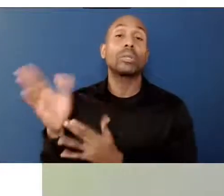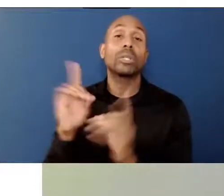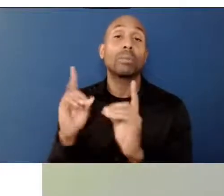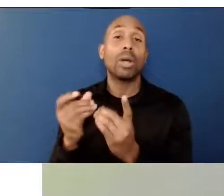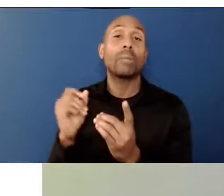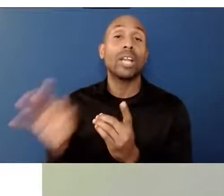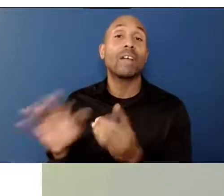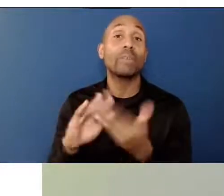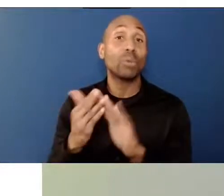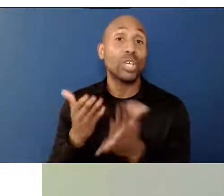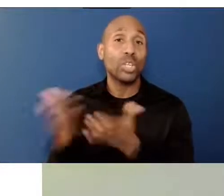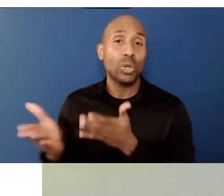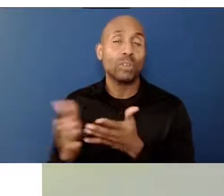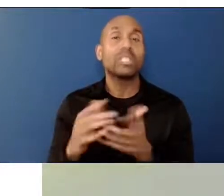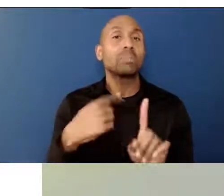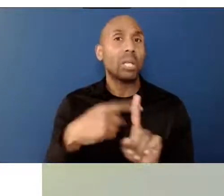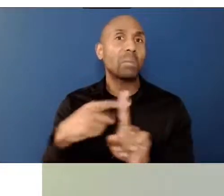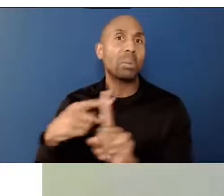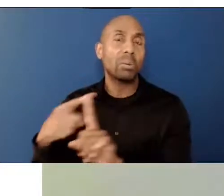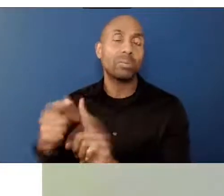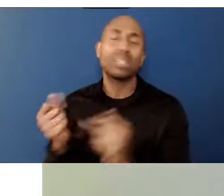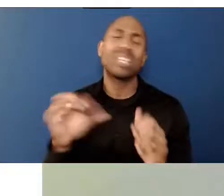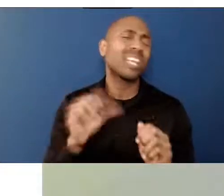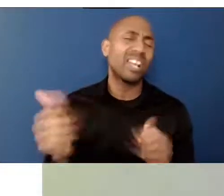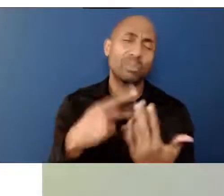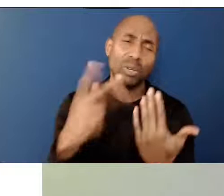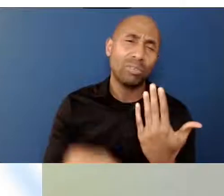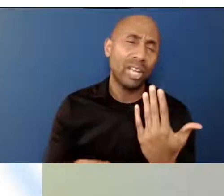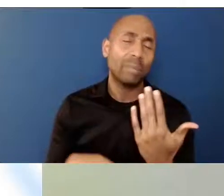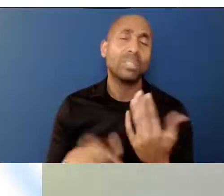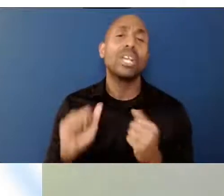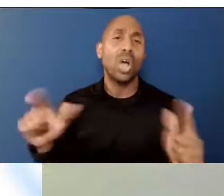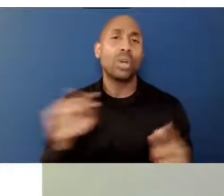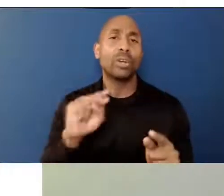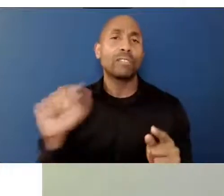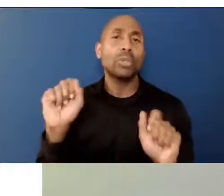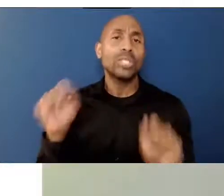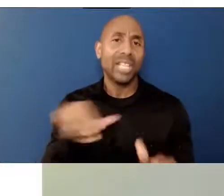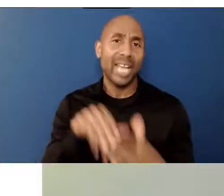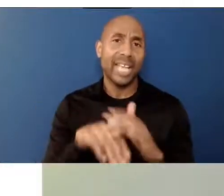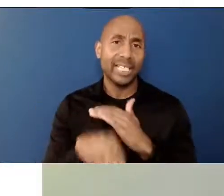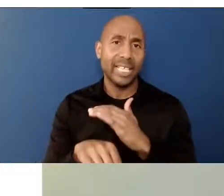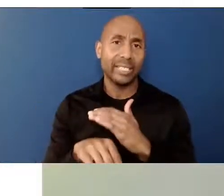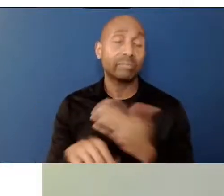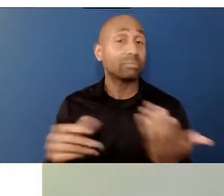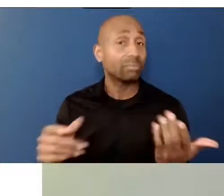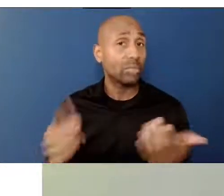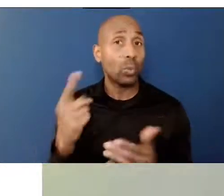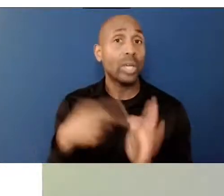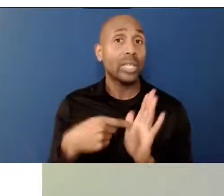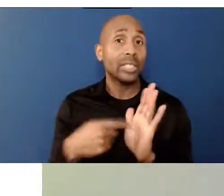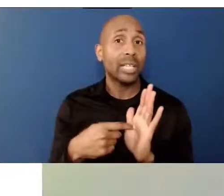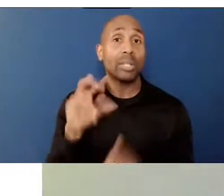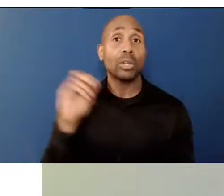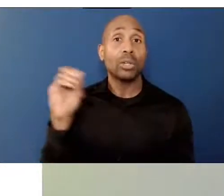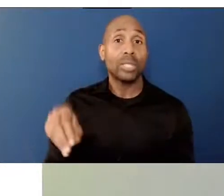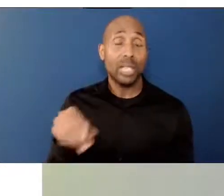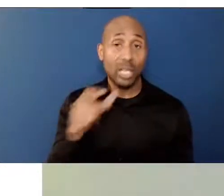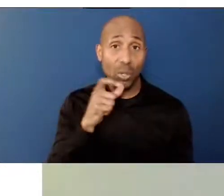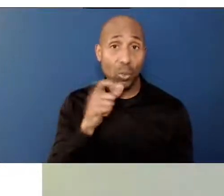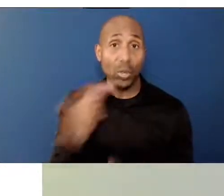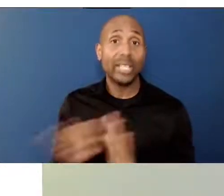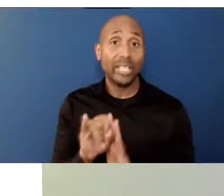other programs that are provided to all Nova Scotians, including the 30% who identify as having at least one